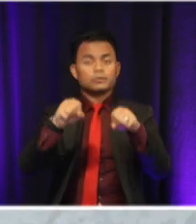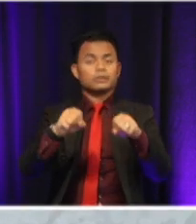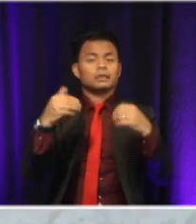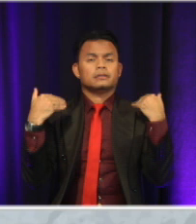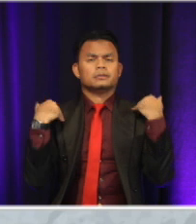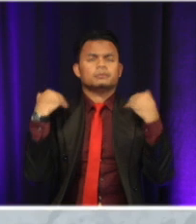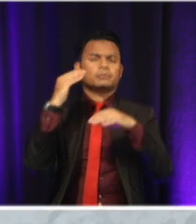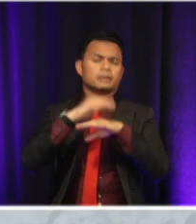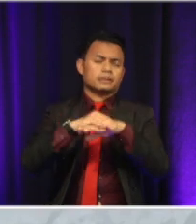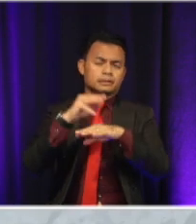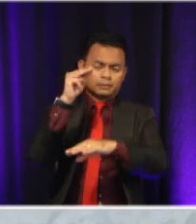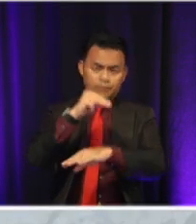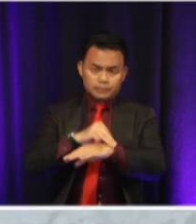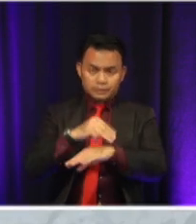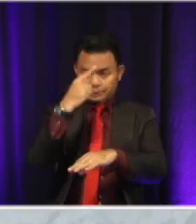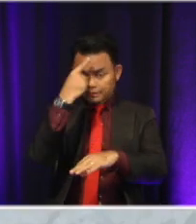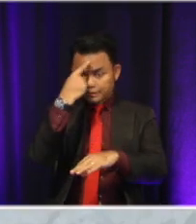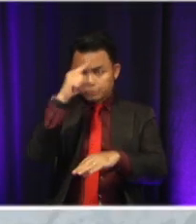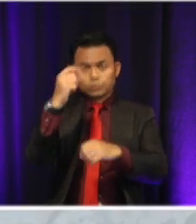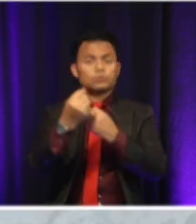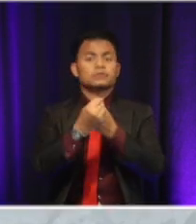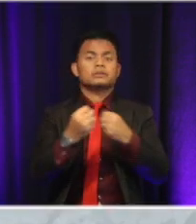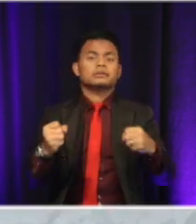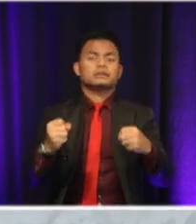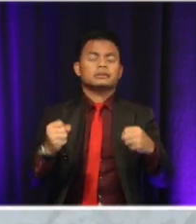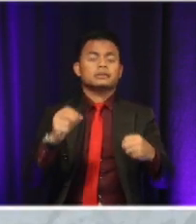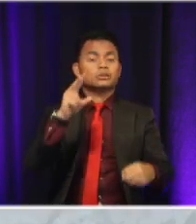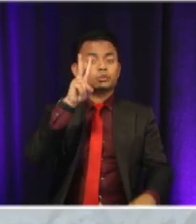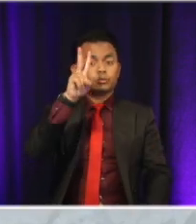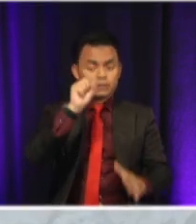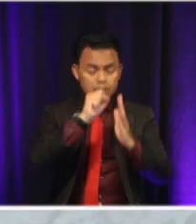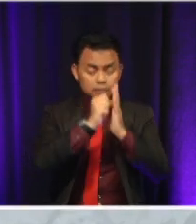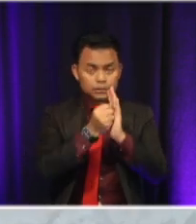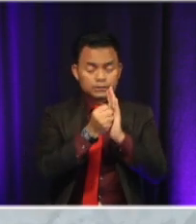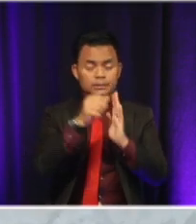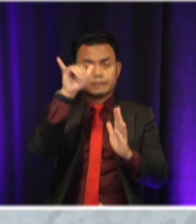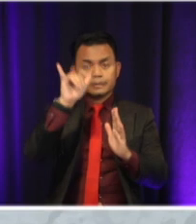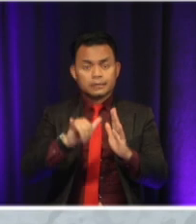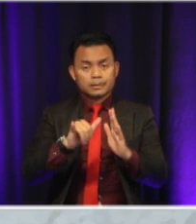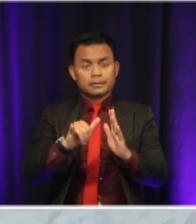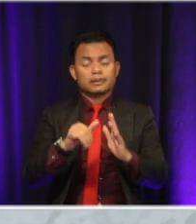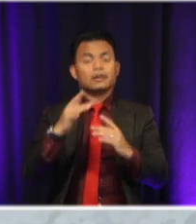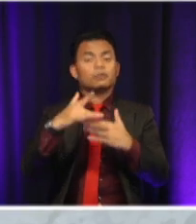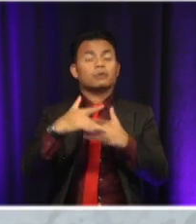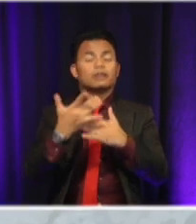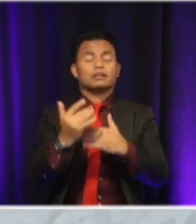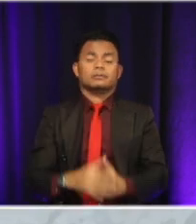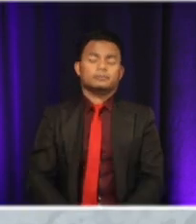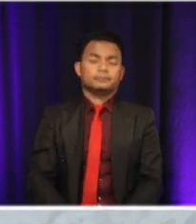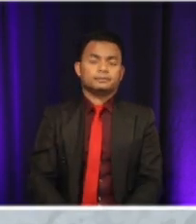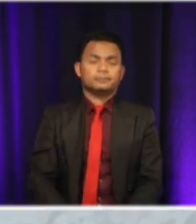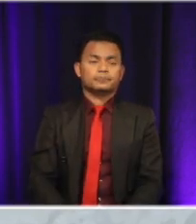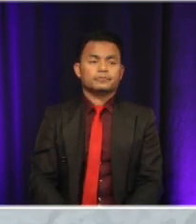the first 2 sections. I would like to also say that this is merely